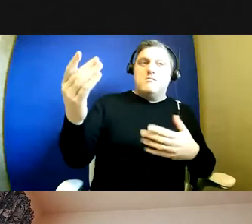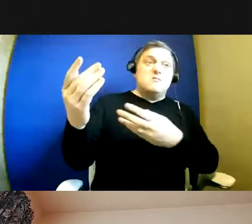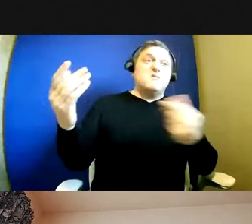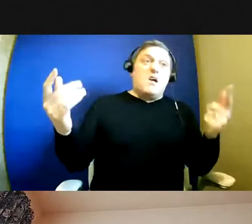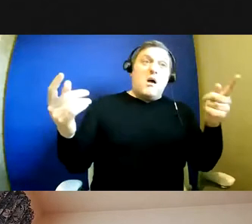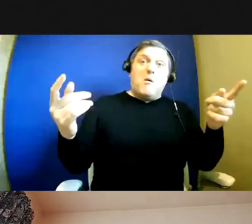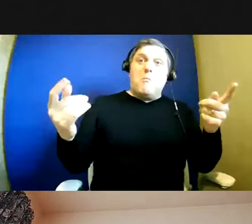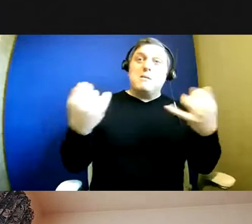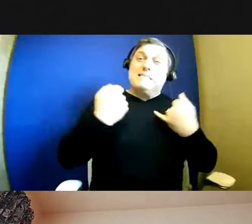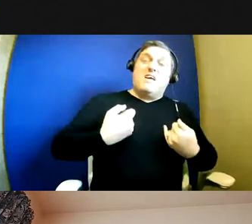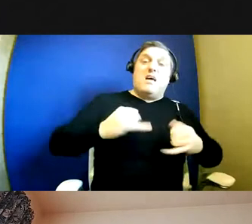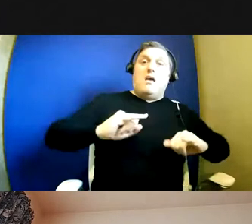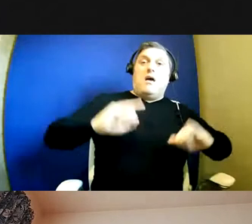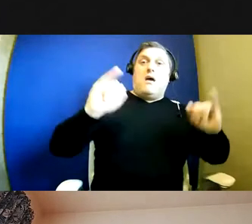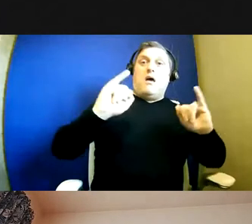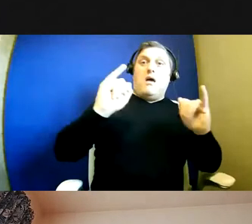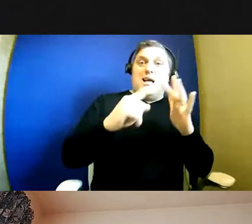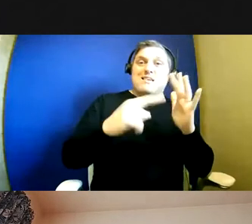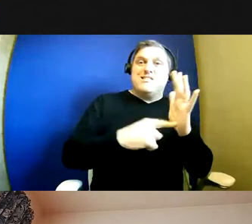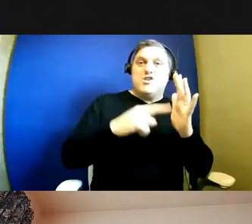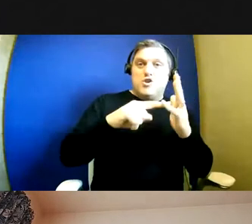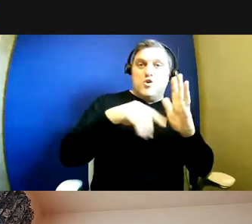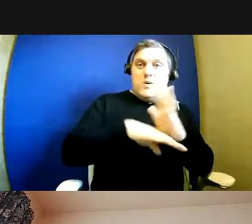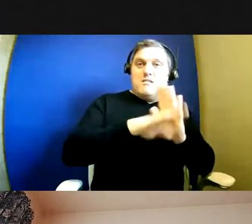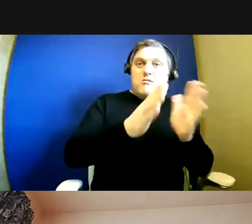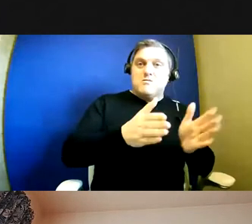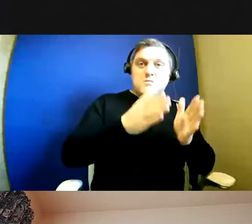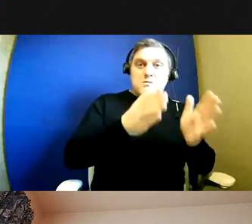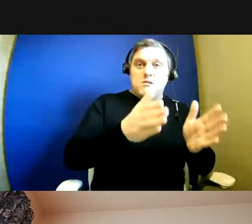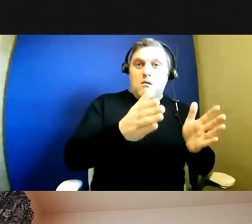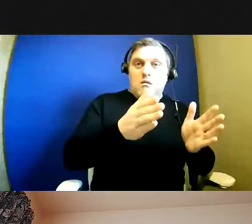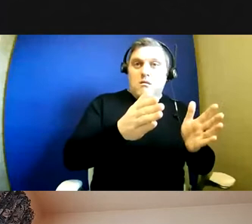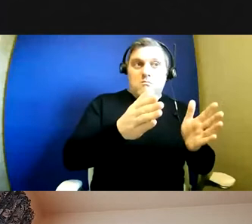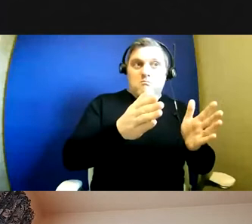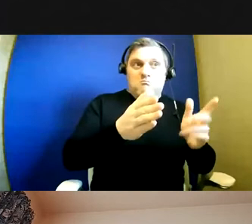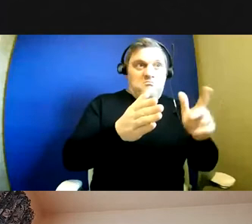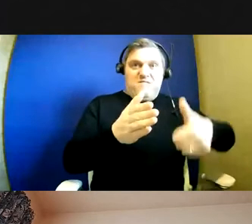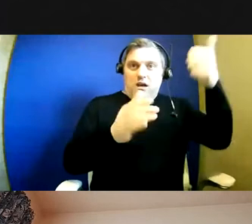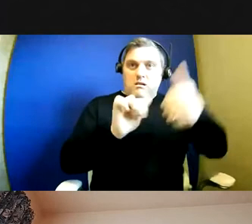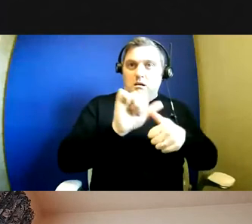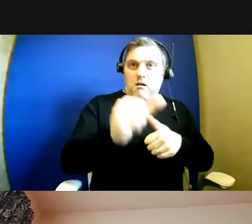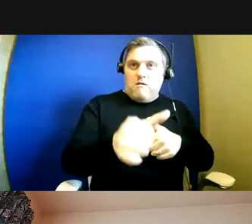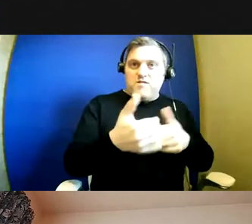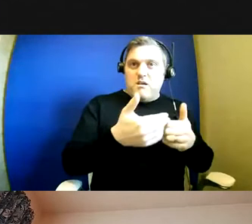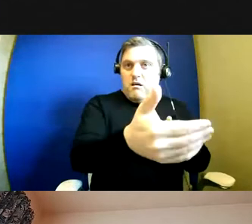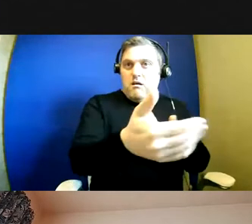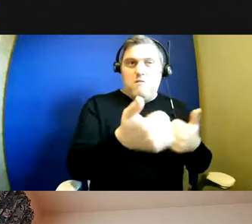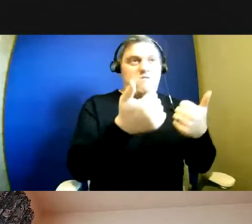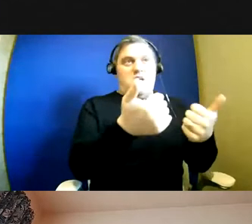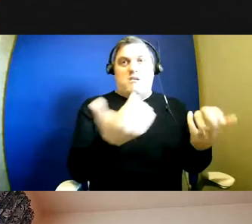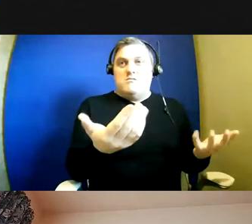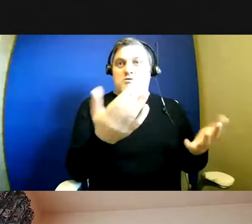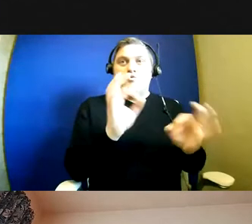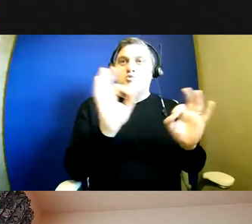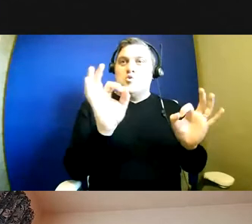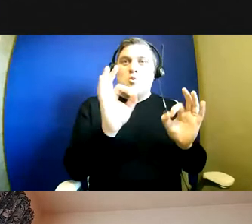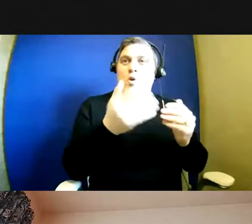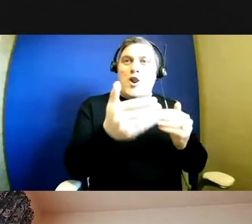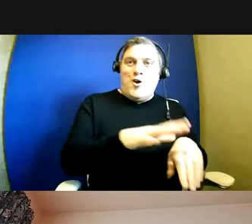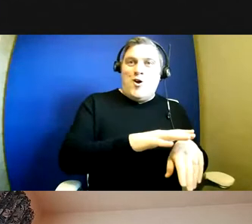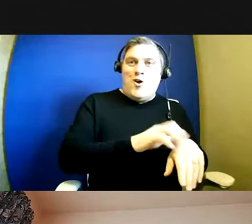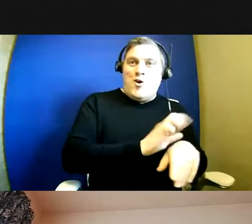people who were in ITU, intensive care, for months, who are actually rehabilitating and getting better and don't have long COVID. So there's no